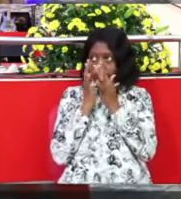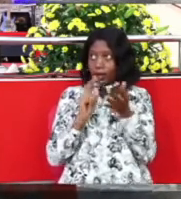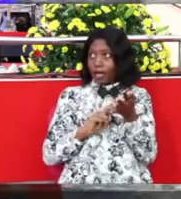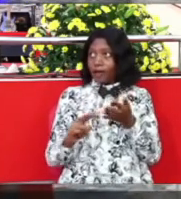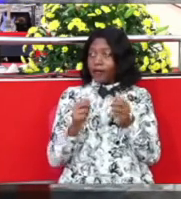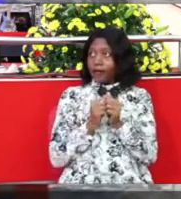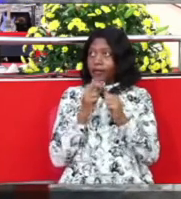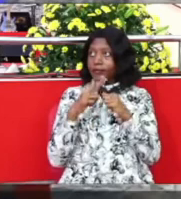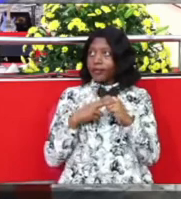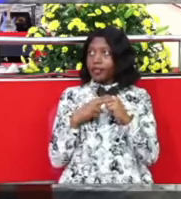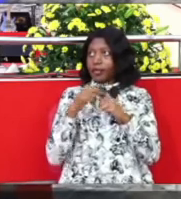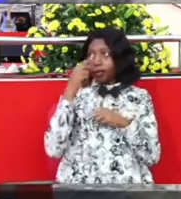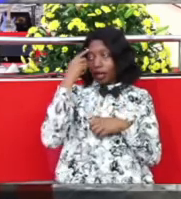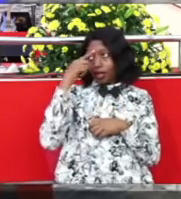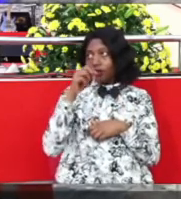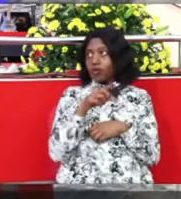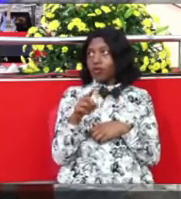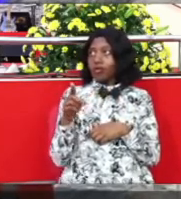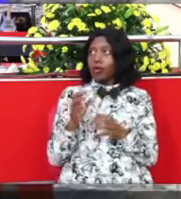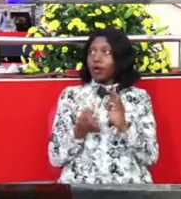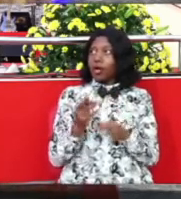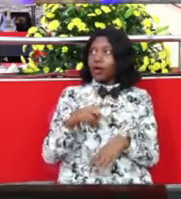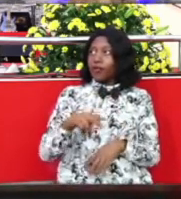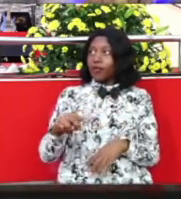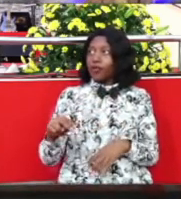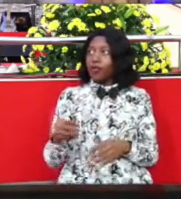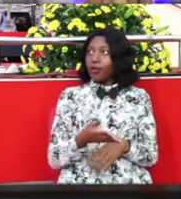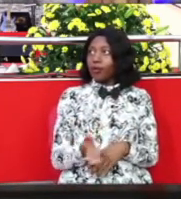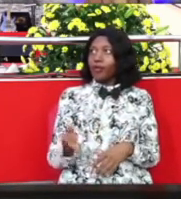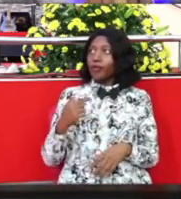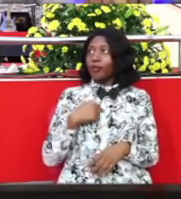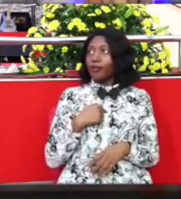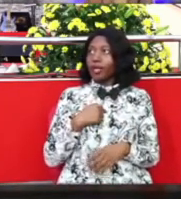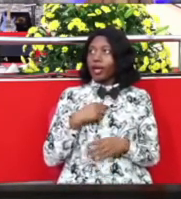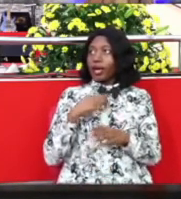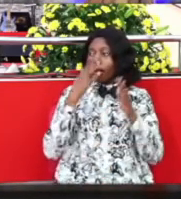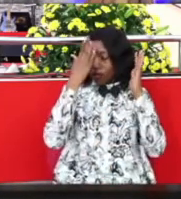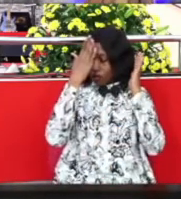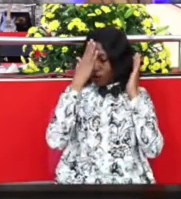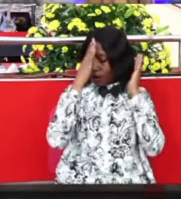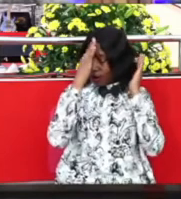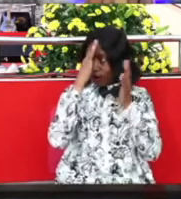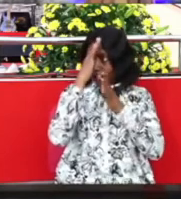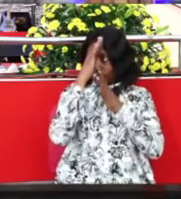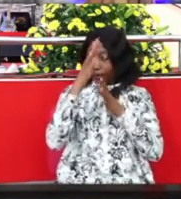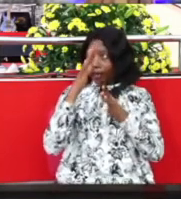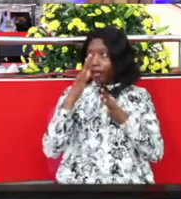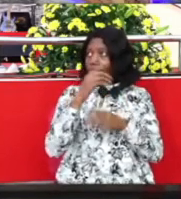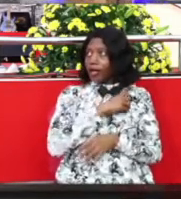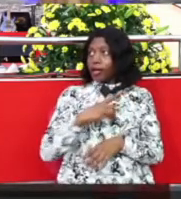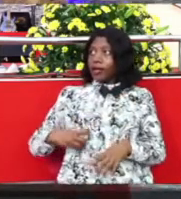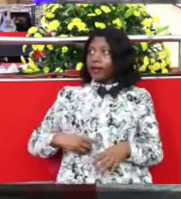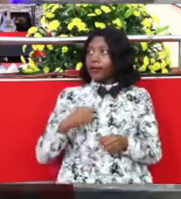17, as for you, if you walk before me as your father David walked, and do according